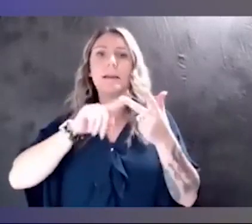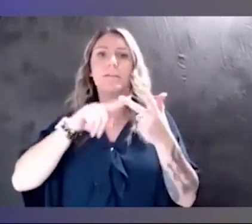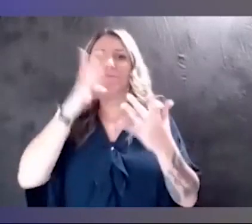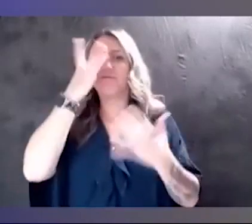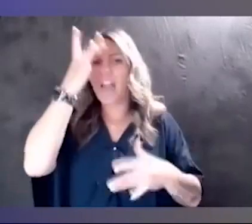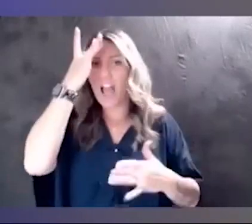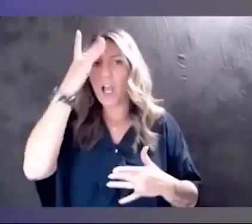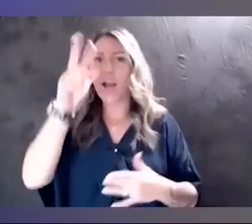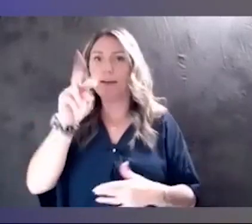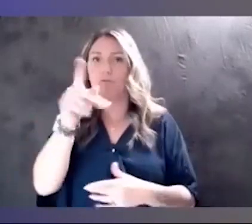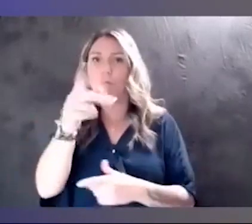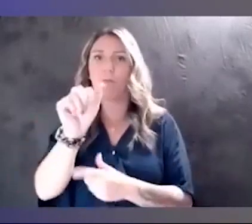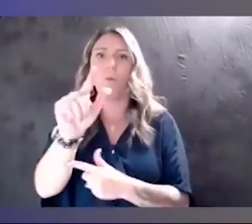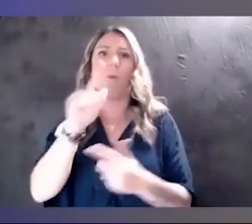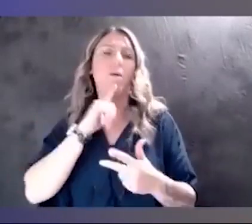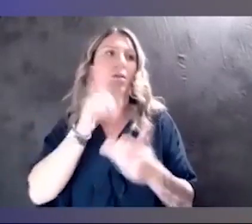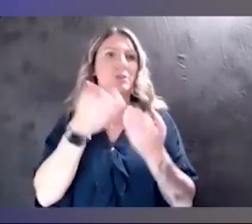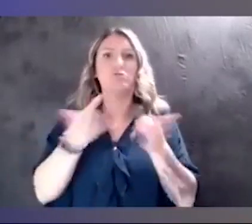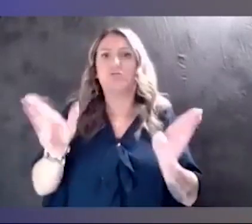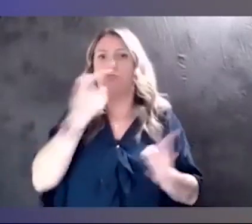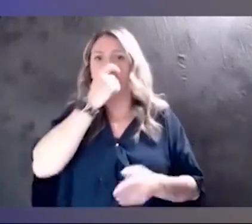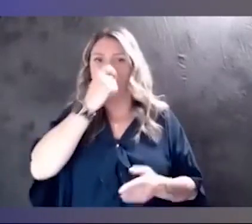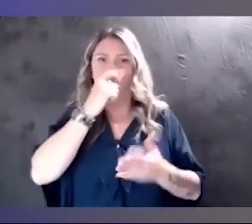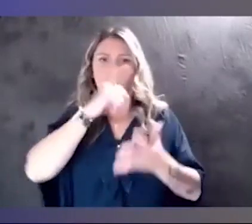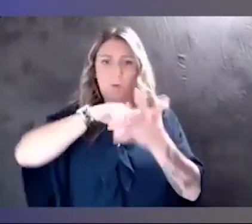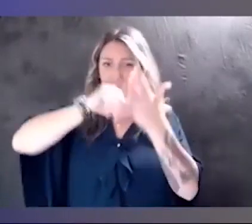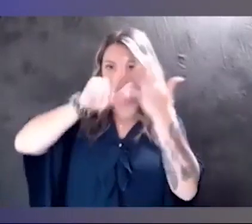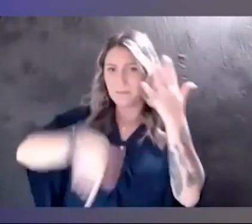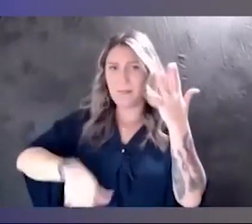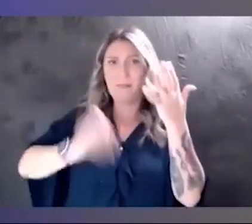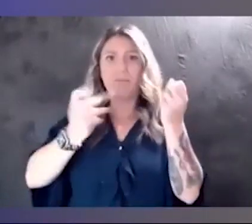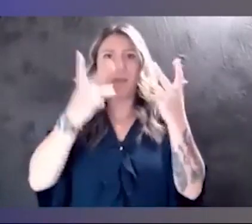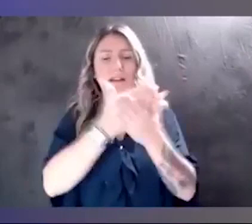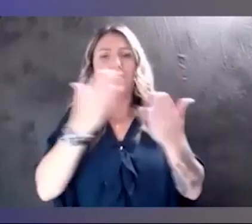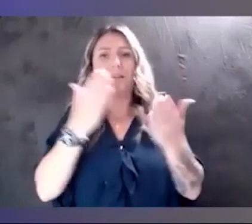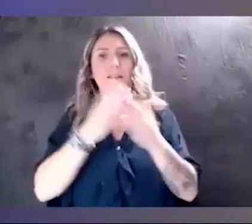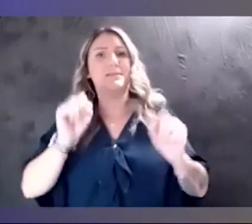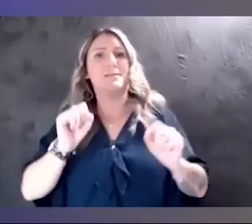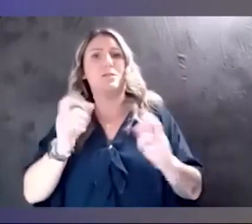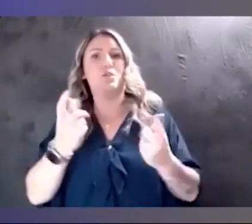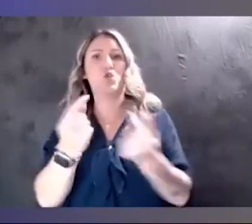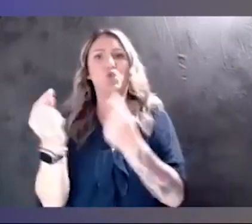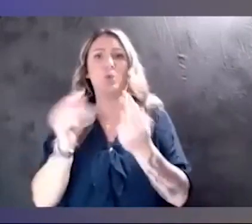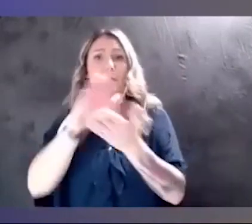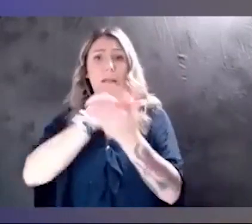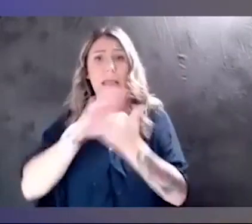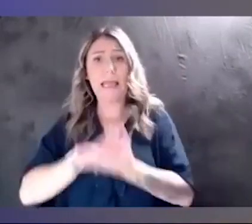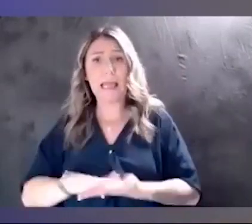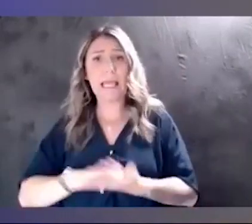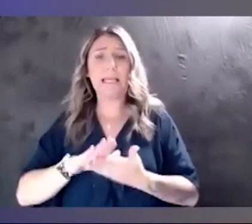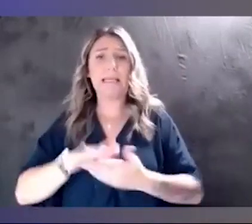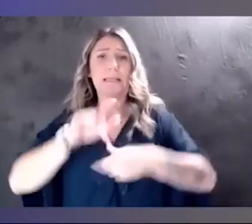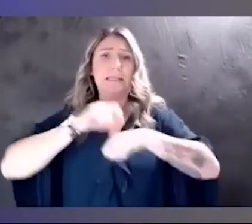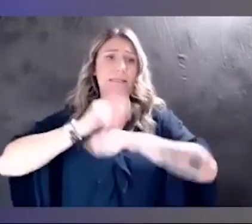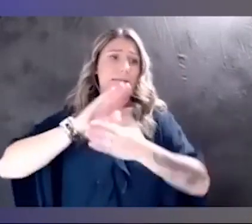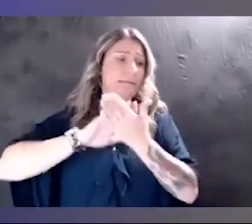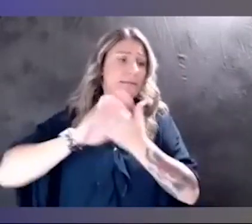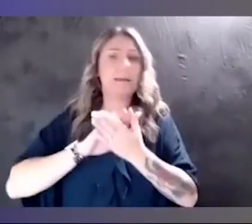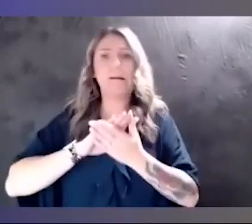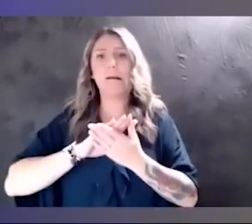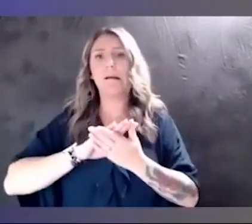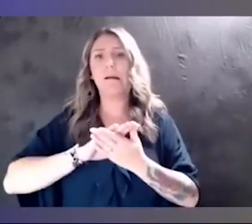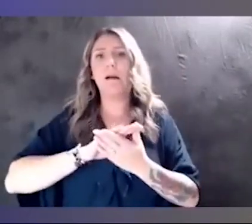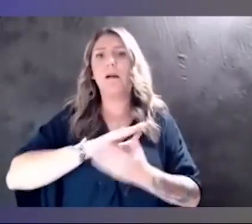just general colds and so forth. There's so much we can do. Cleanliness, skin hygiene, cover your cough when you sneeze or